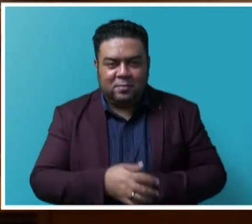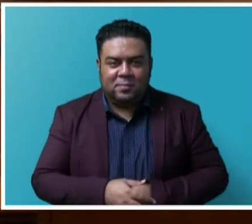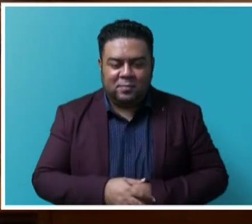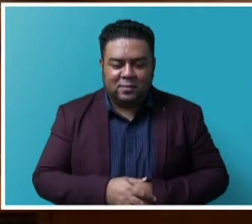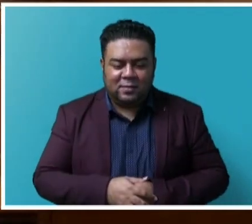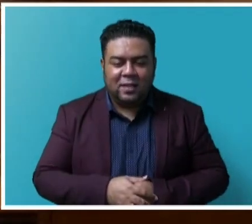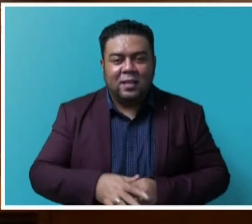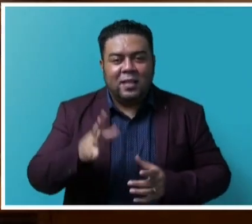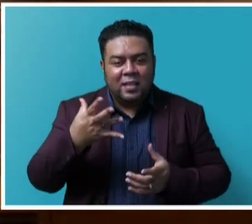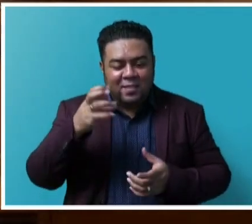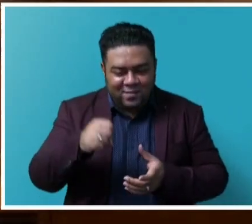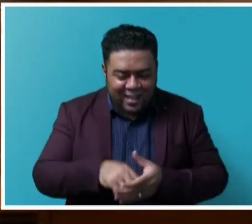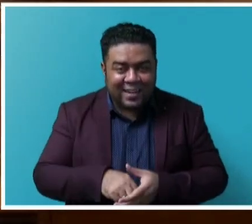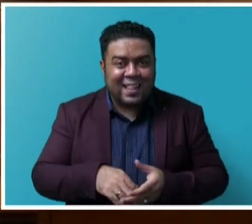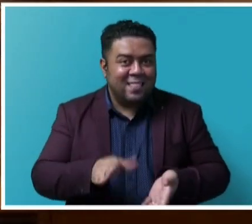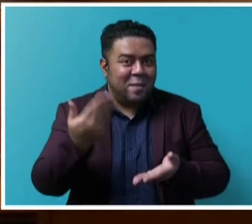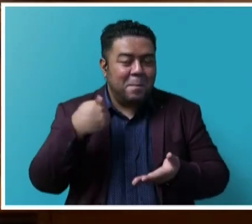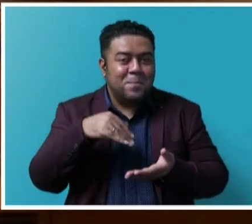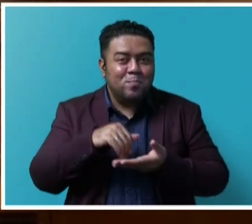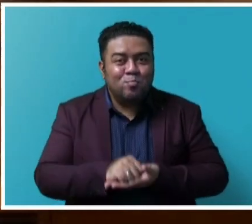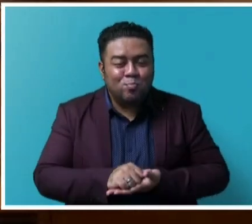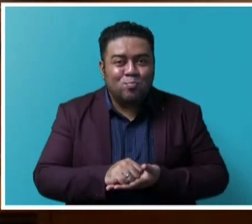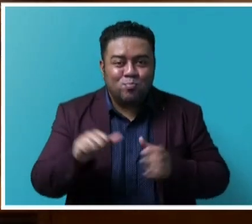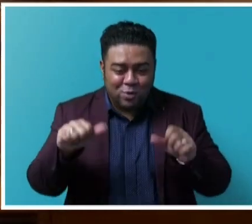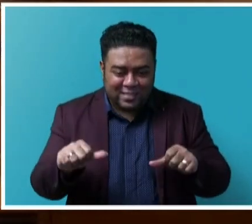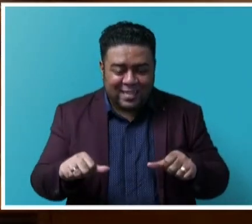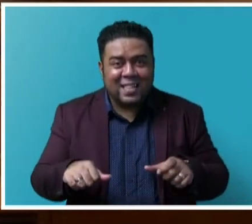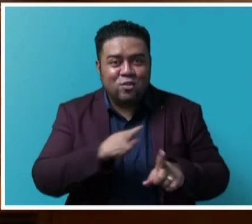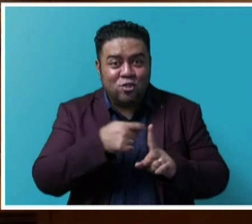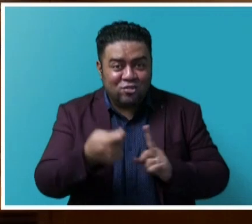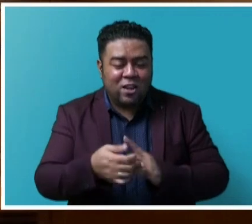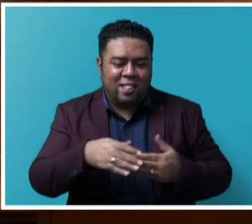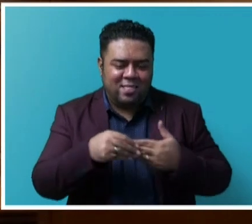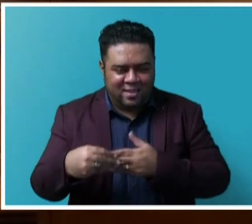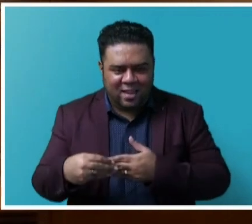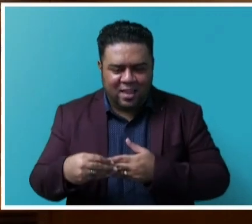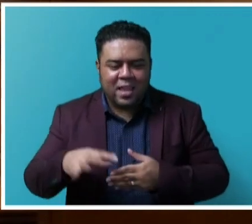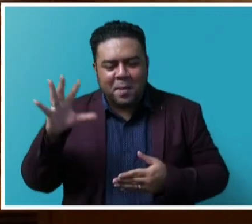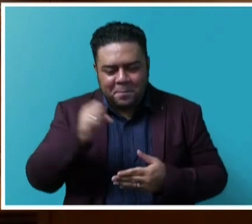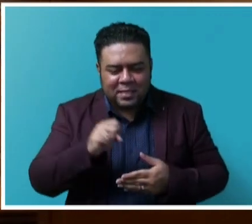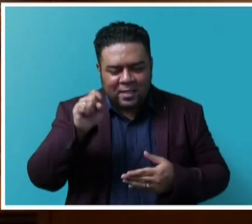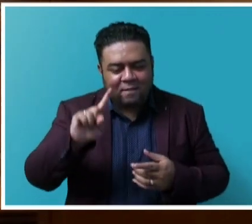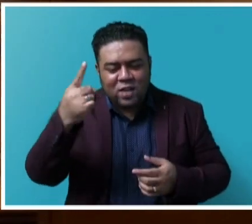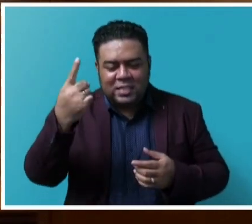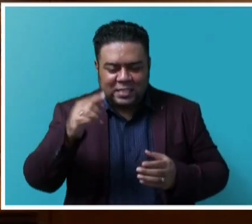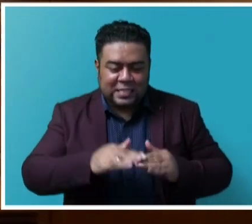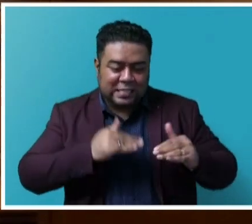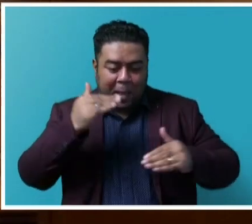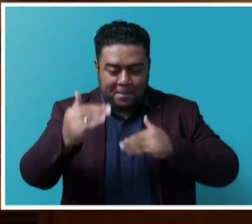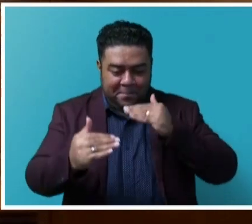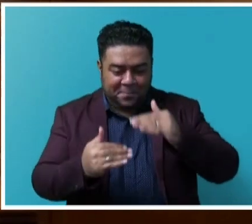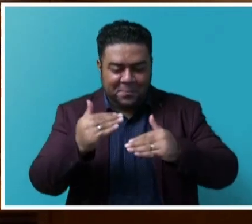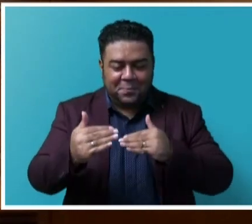He felt that as president and a traditional leader, he must take the first step in making